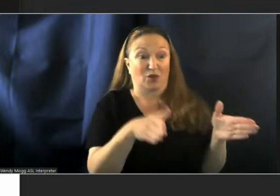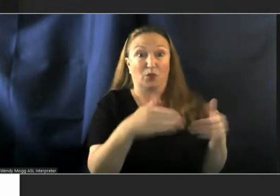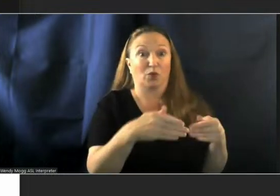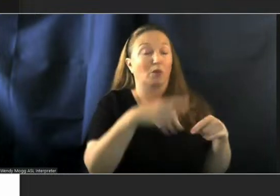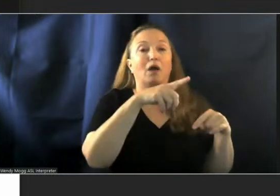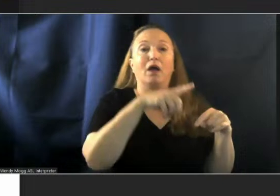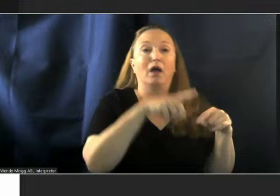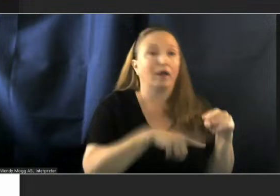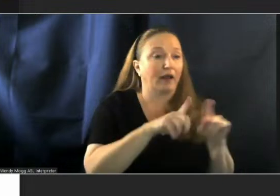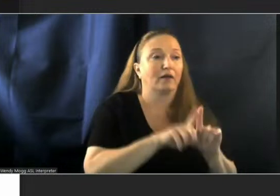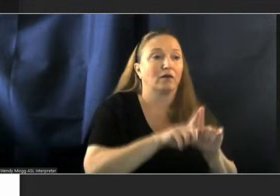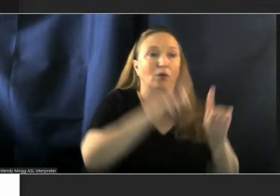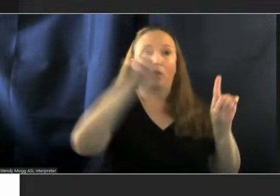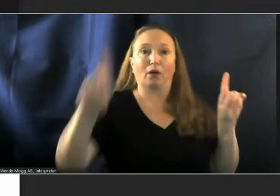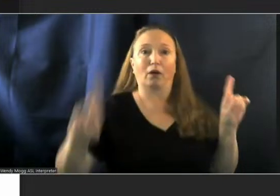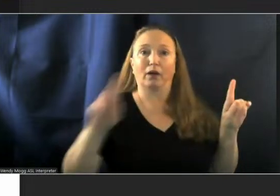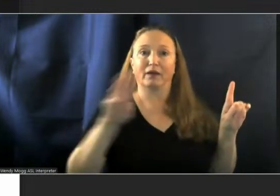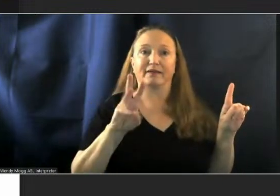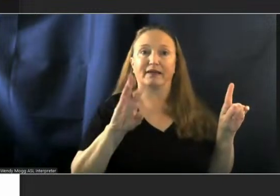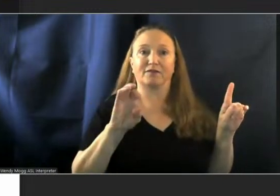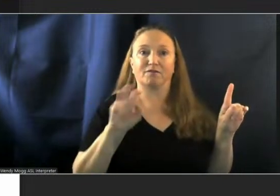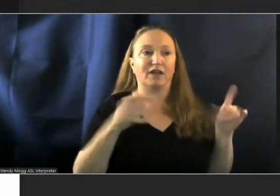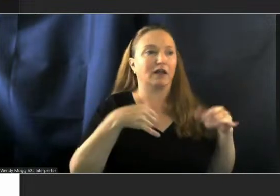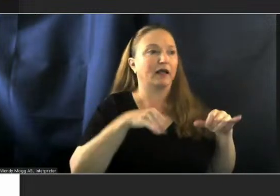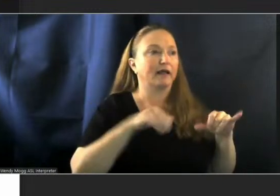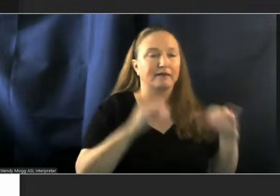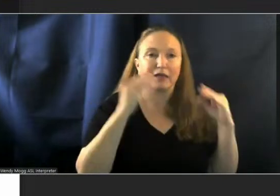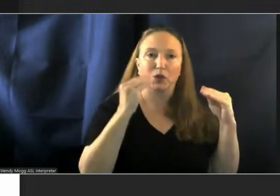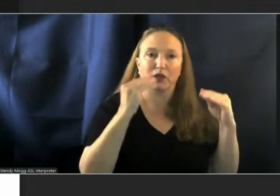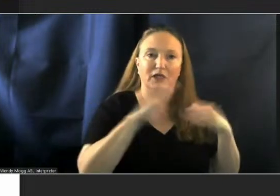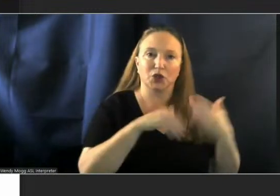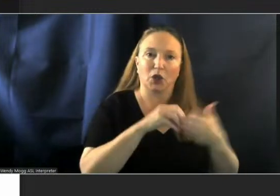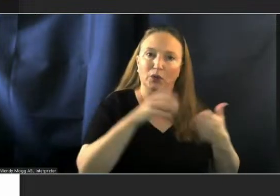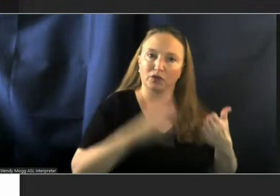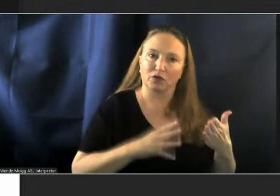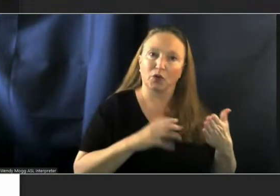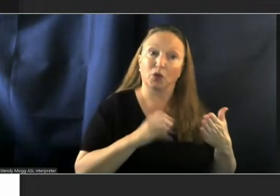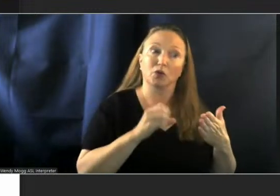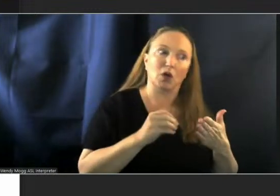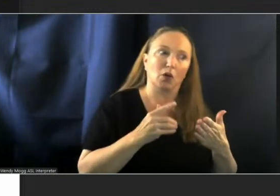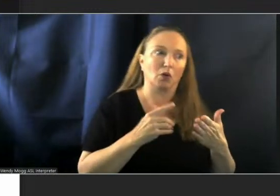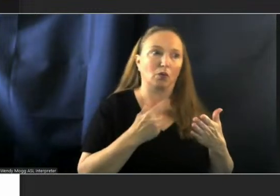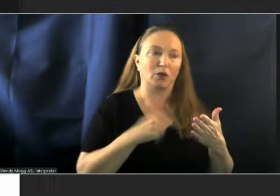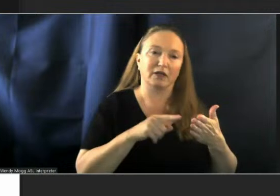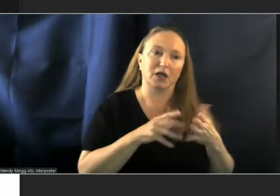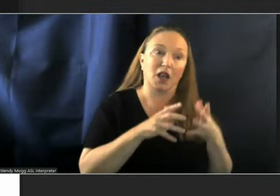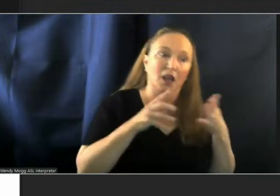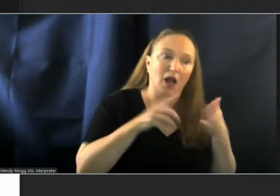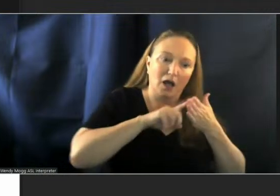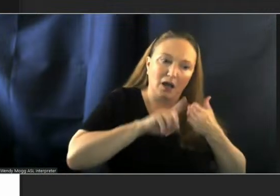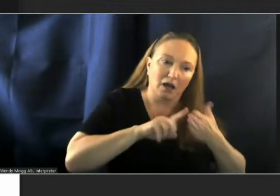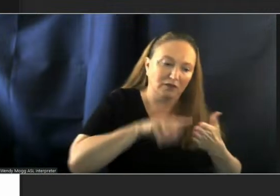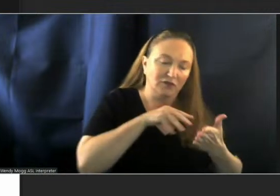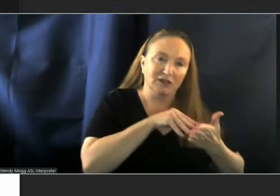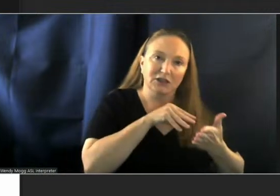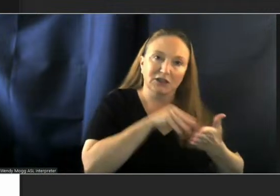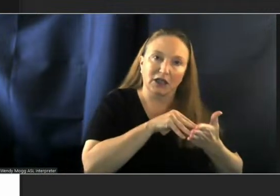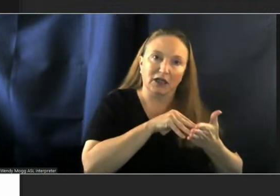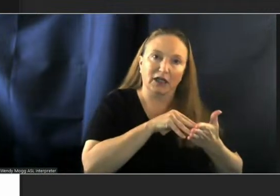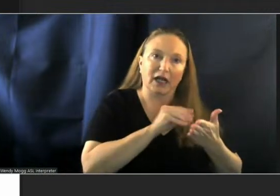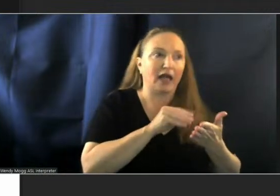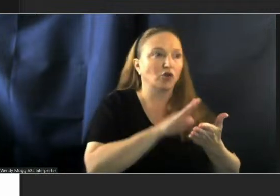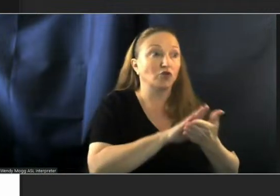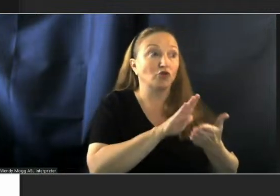do in-person learning for all of our students. And so through a lot of study, and especially the study of schools